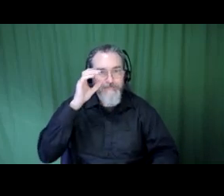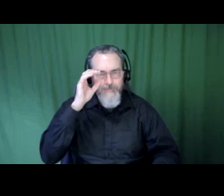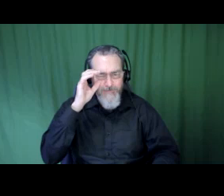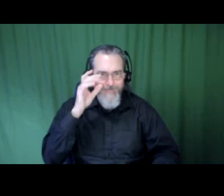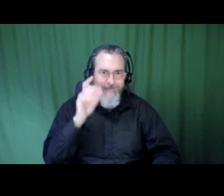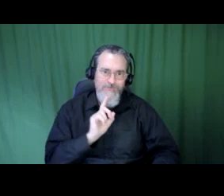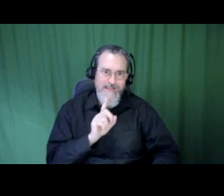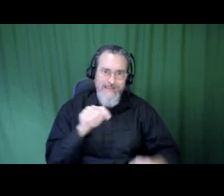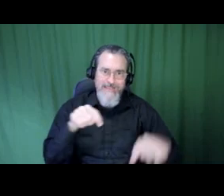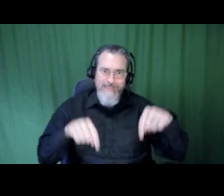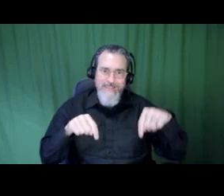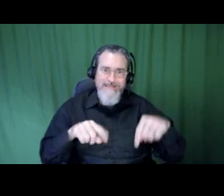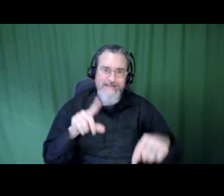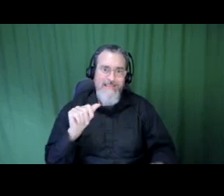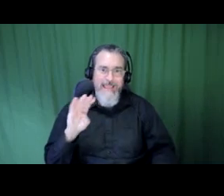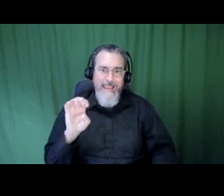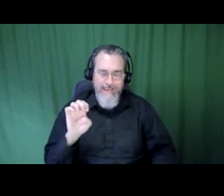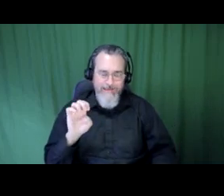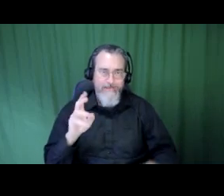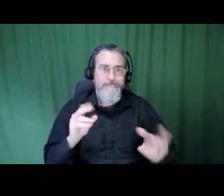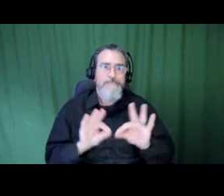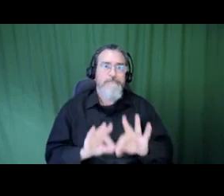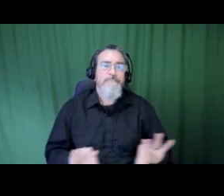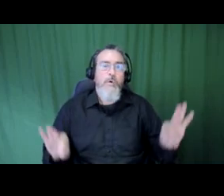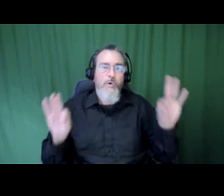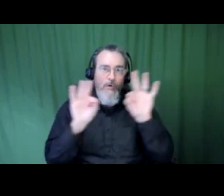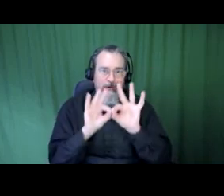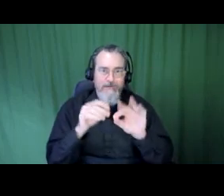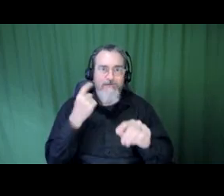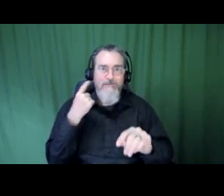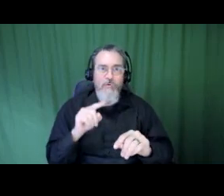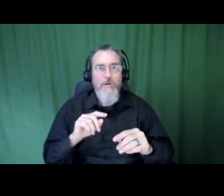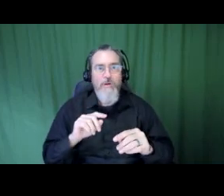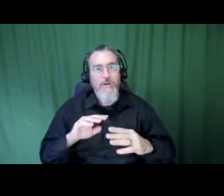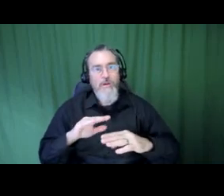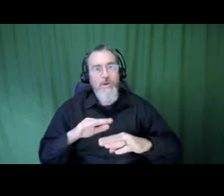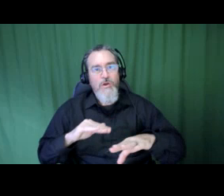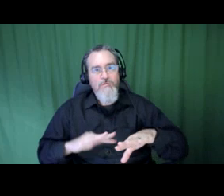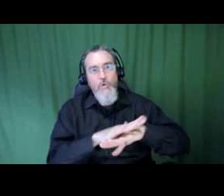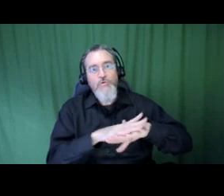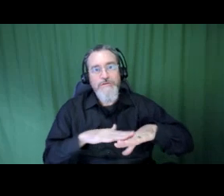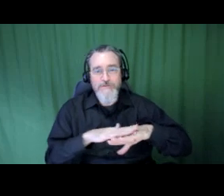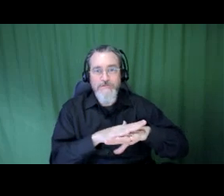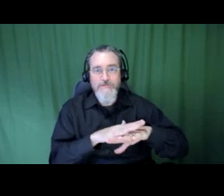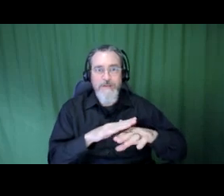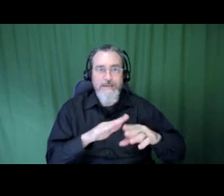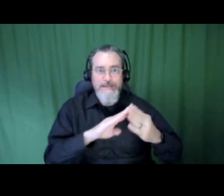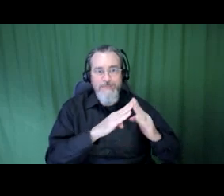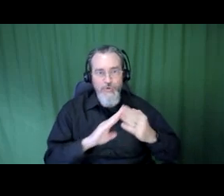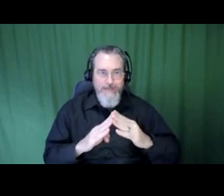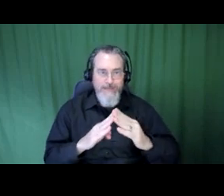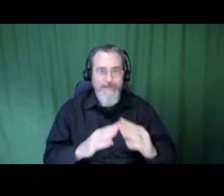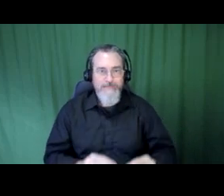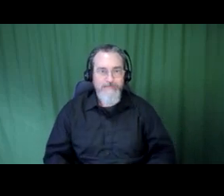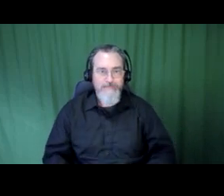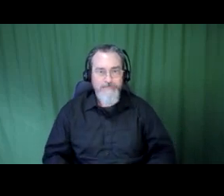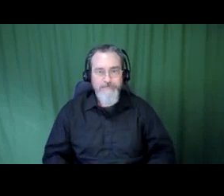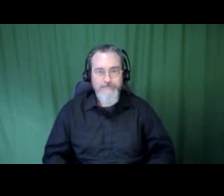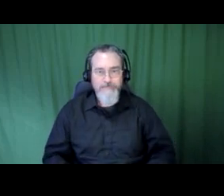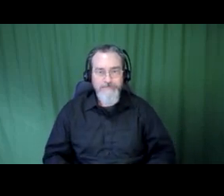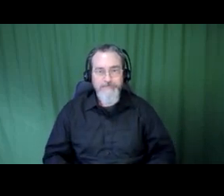Lake Erie at providing these coastal communities crucial ecosystem services.